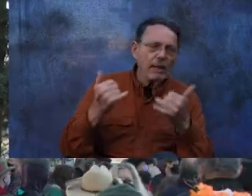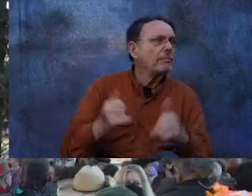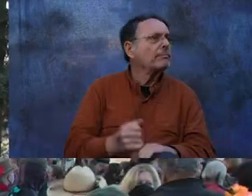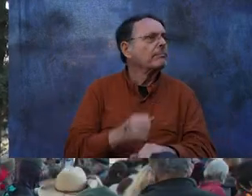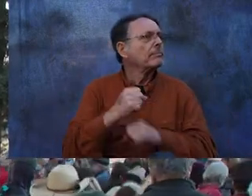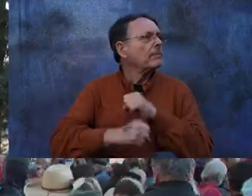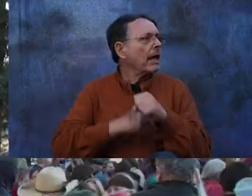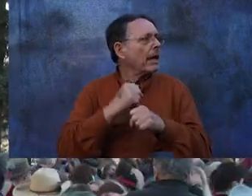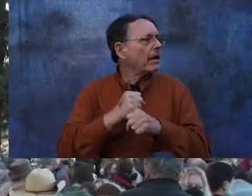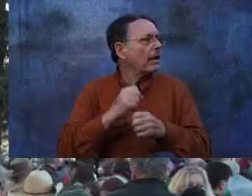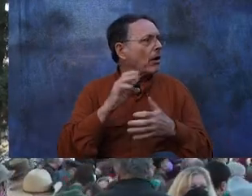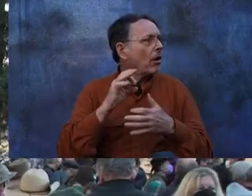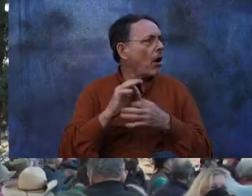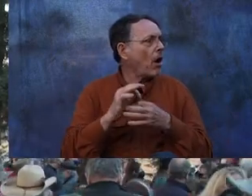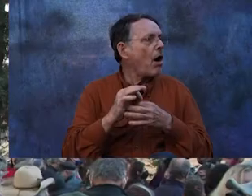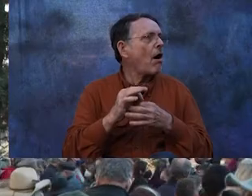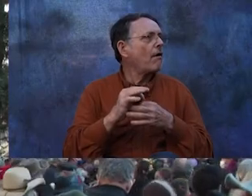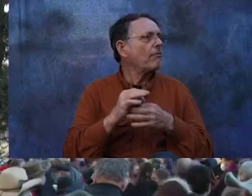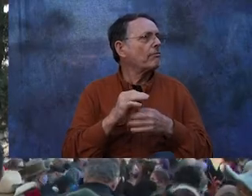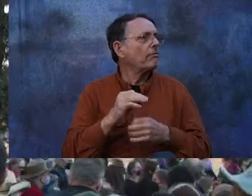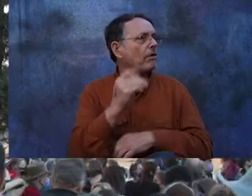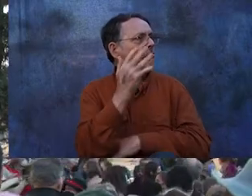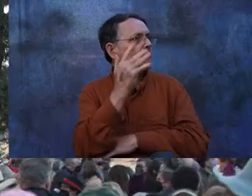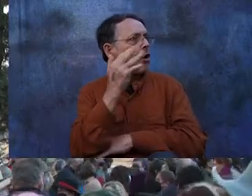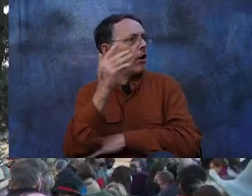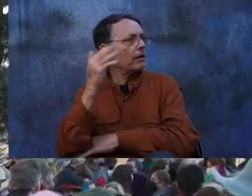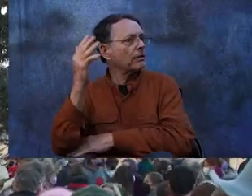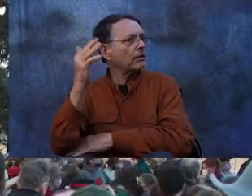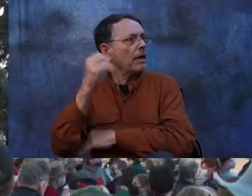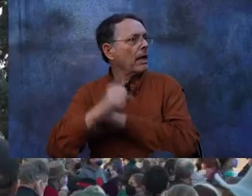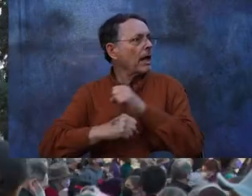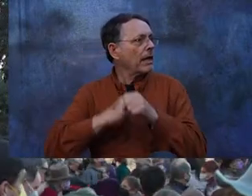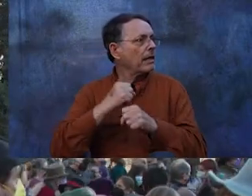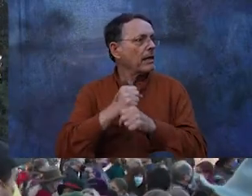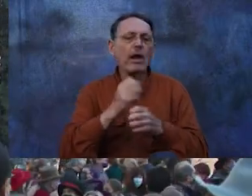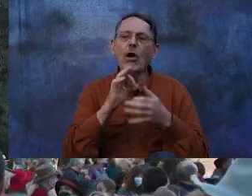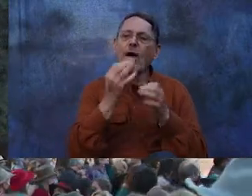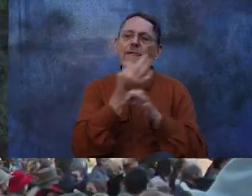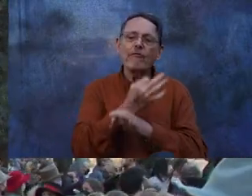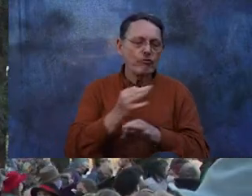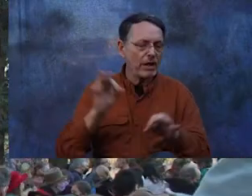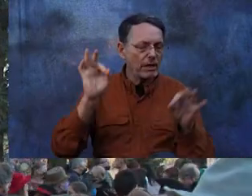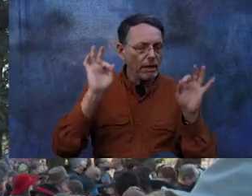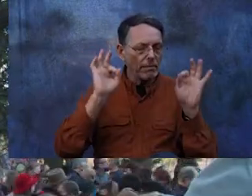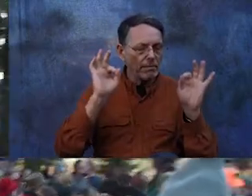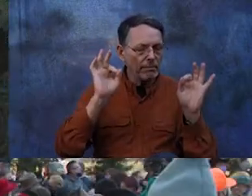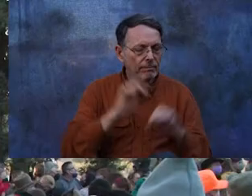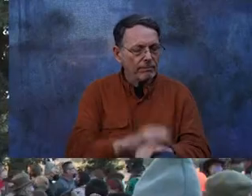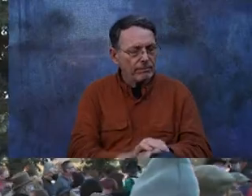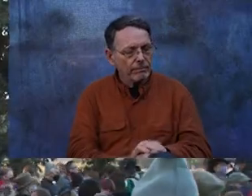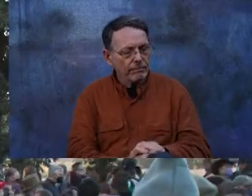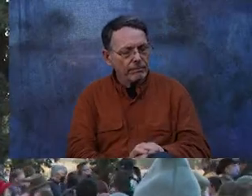A year of forest, let it begin now. A year of freedom, let it begin